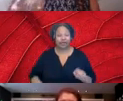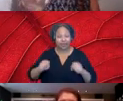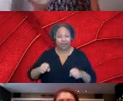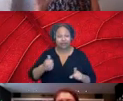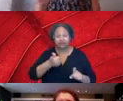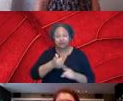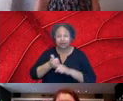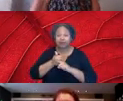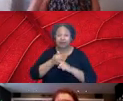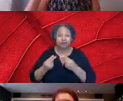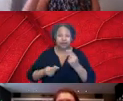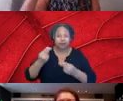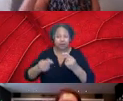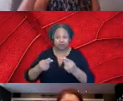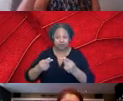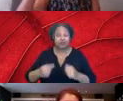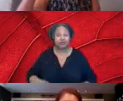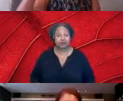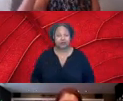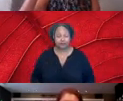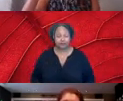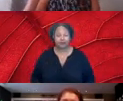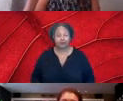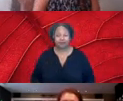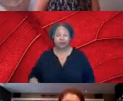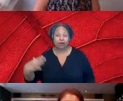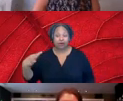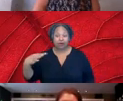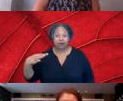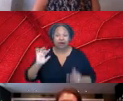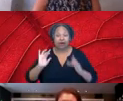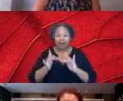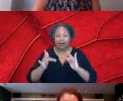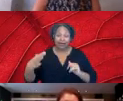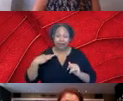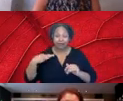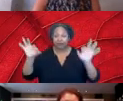self-nominate. On our online application form, you will see